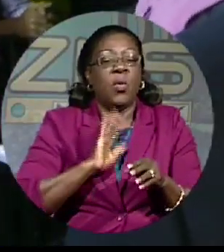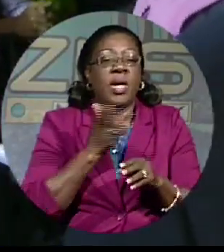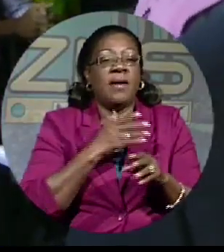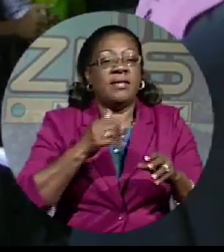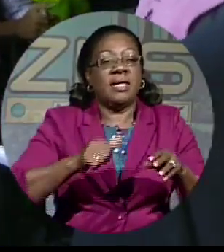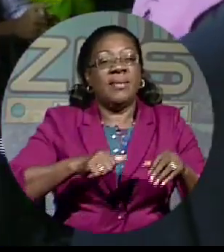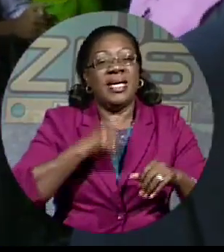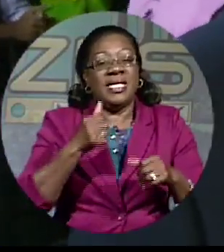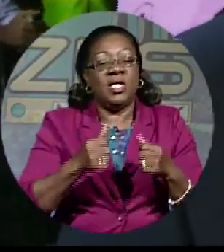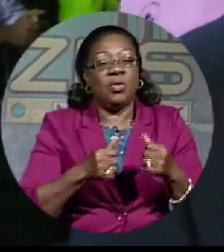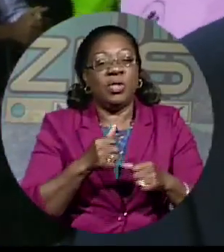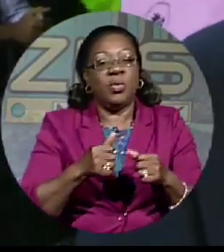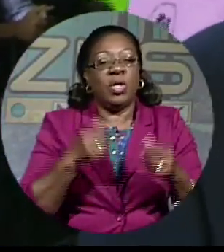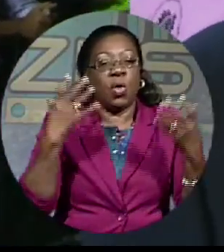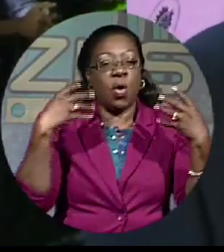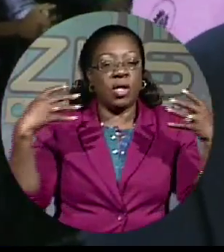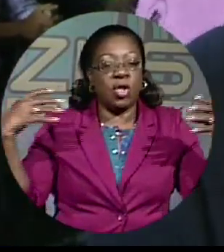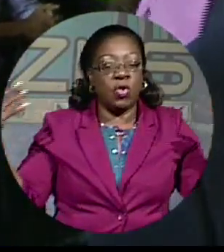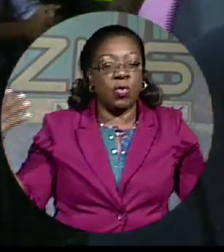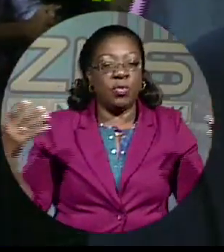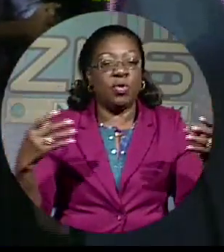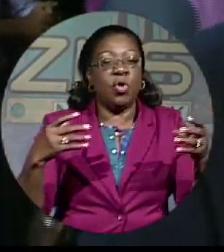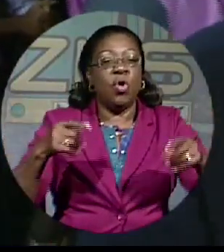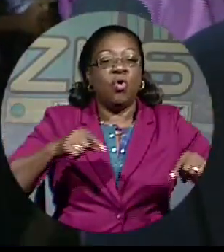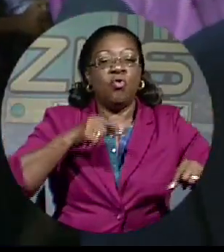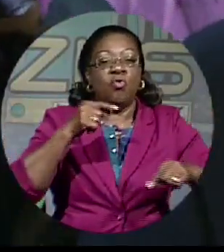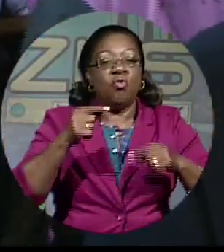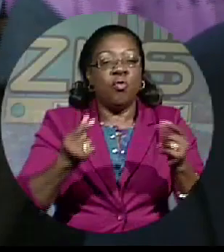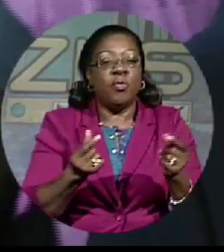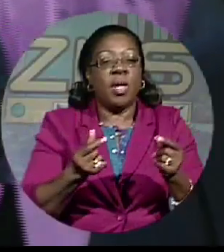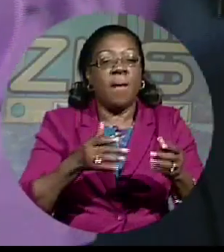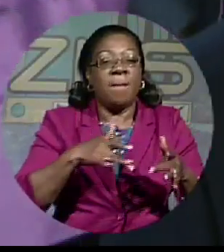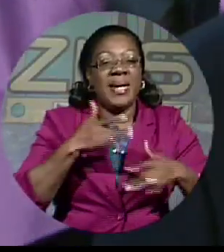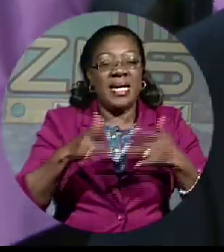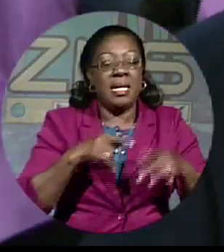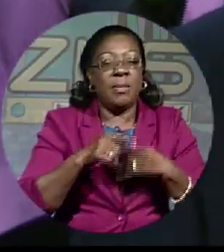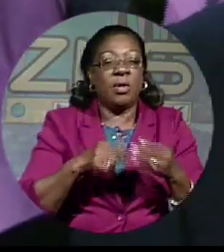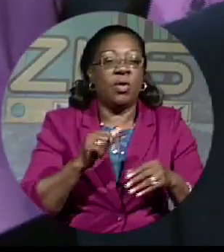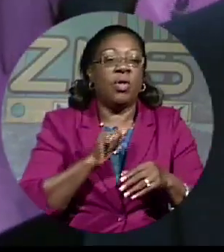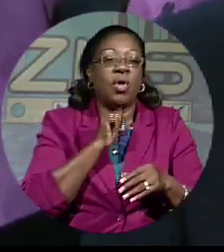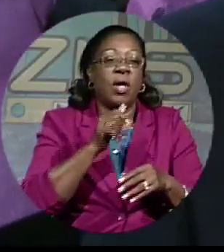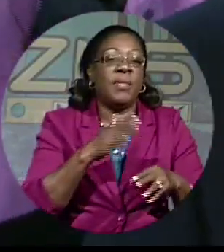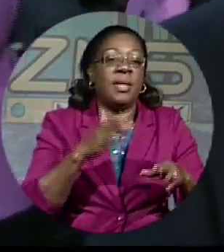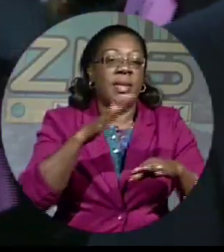issues with costume. Groups complain about not being able to get on the parade route. So those are some of the things.